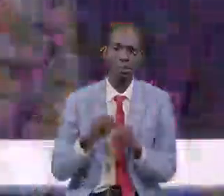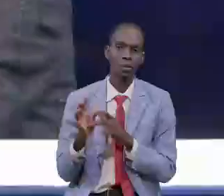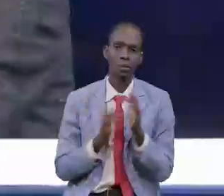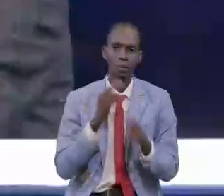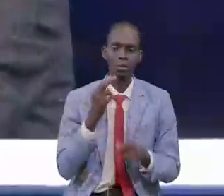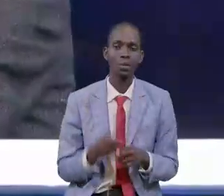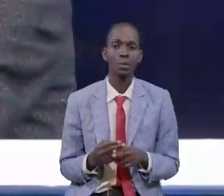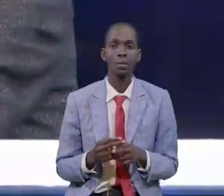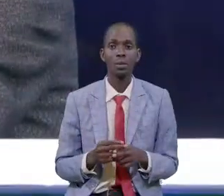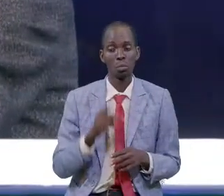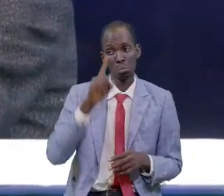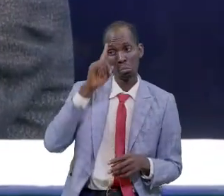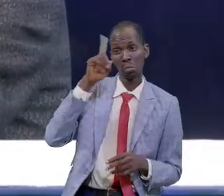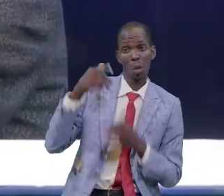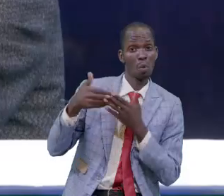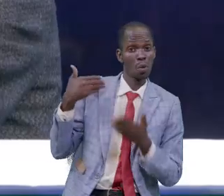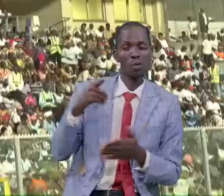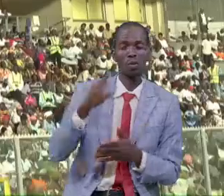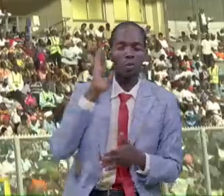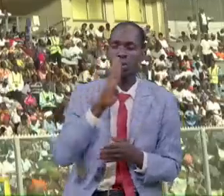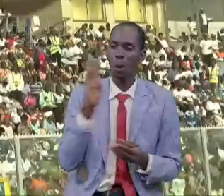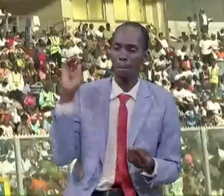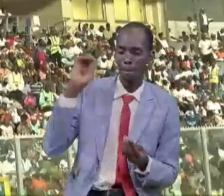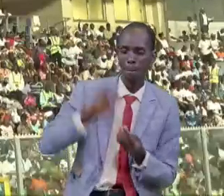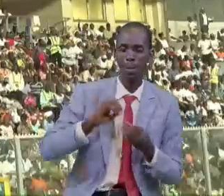Intelligent before, you are going to be more intelligent tonight.